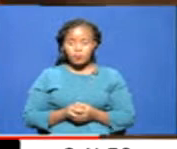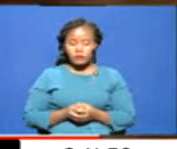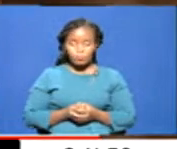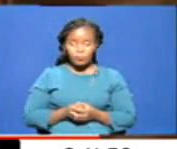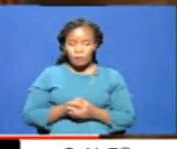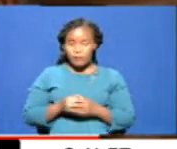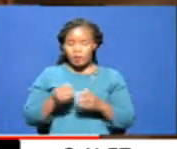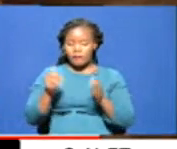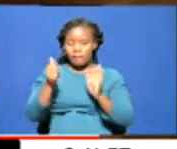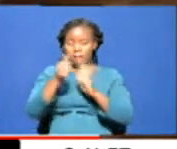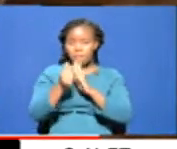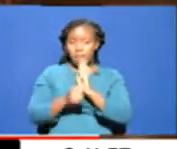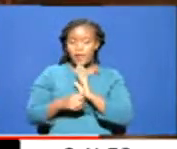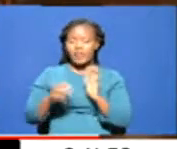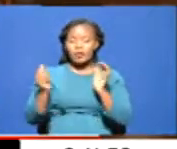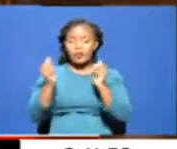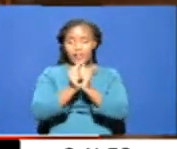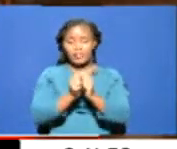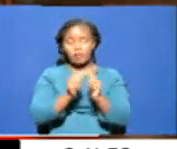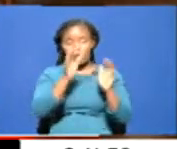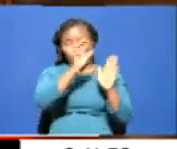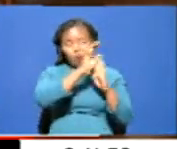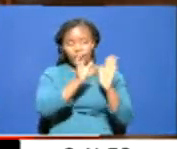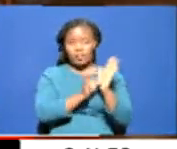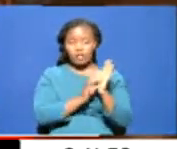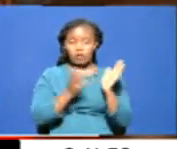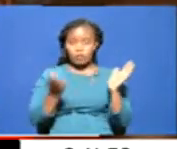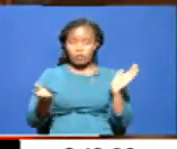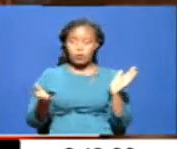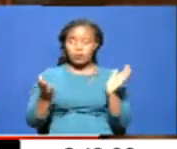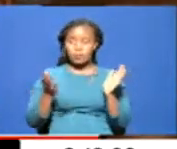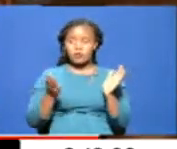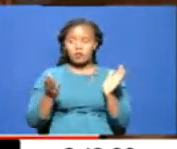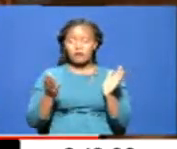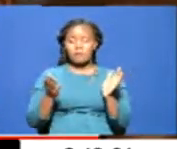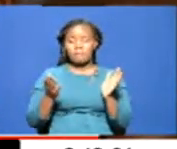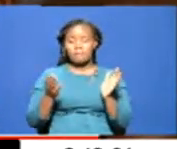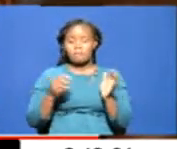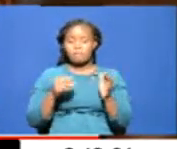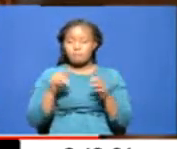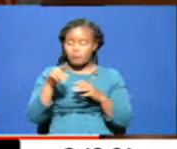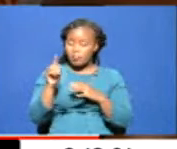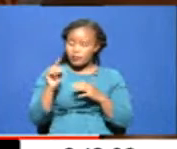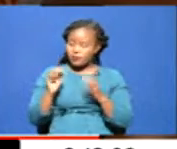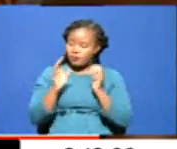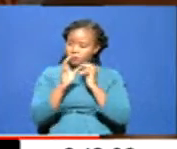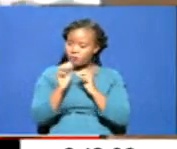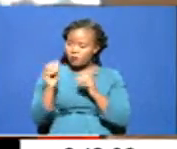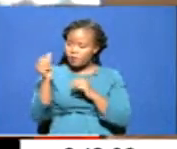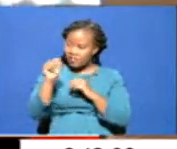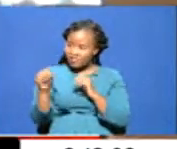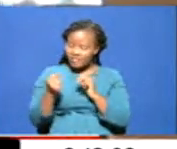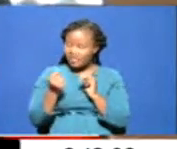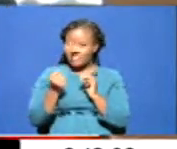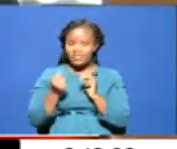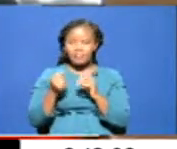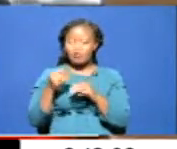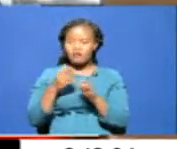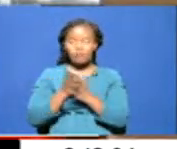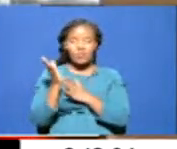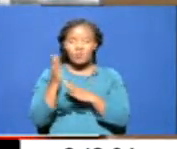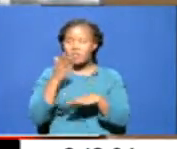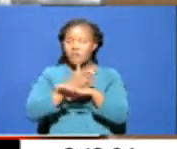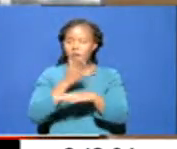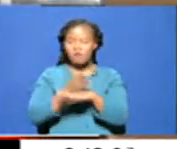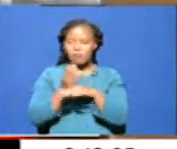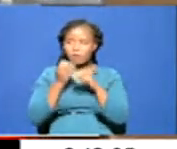Article 10 of the Constitution, the state acted in bad faith. A charge cannot